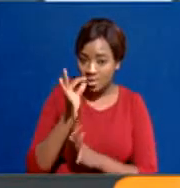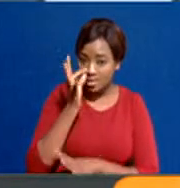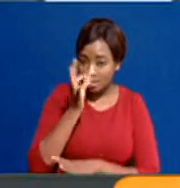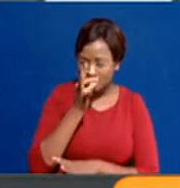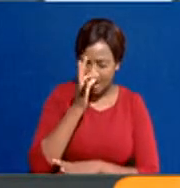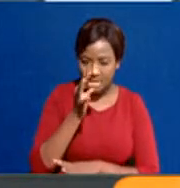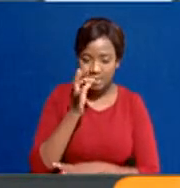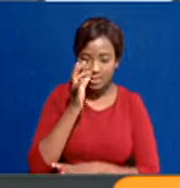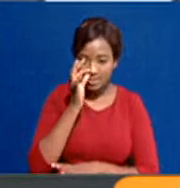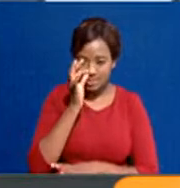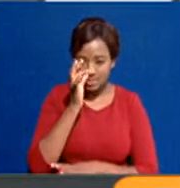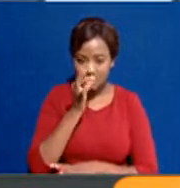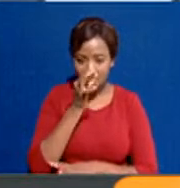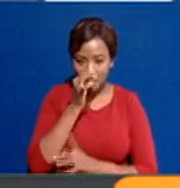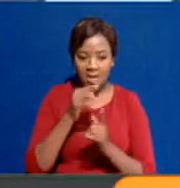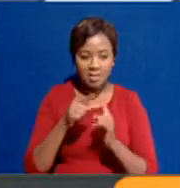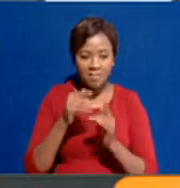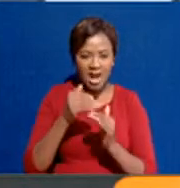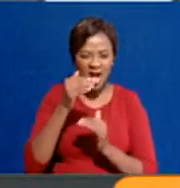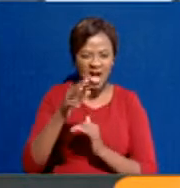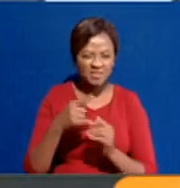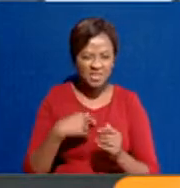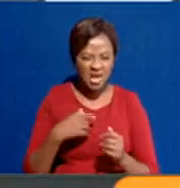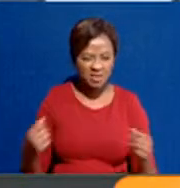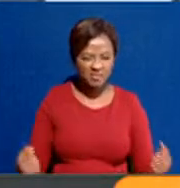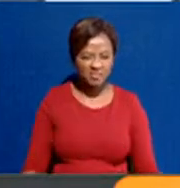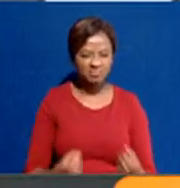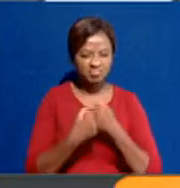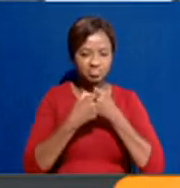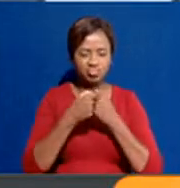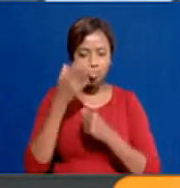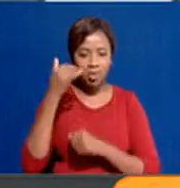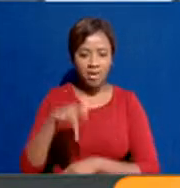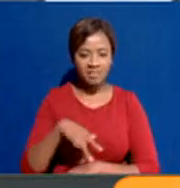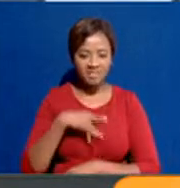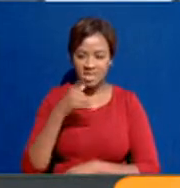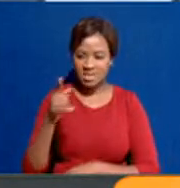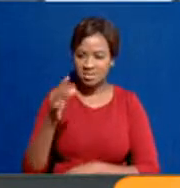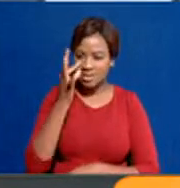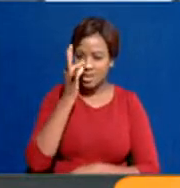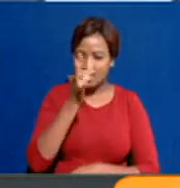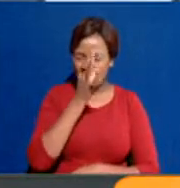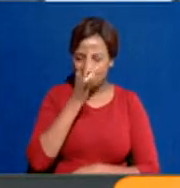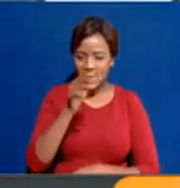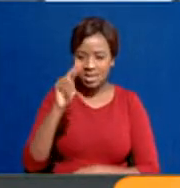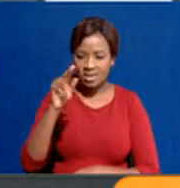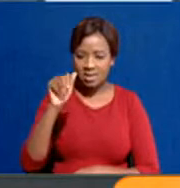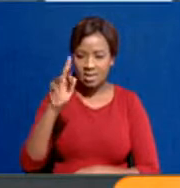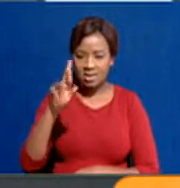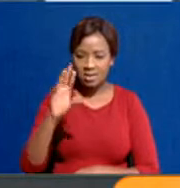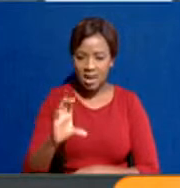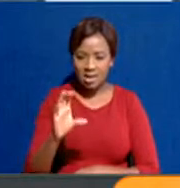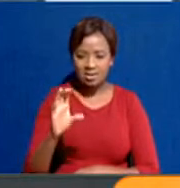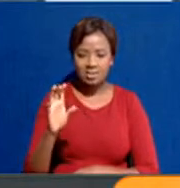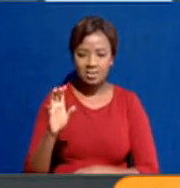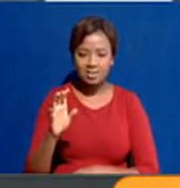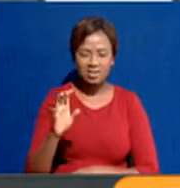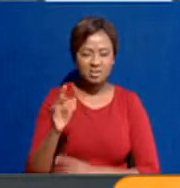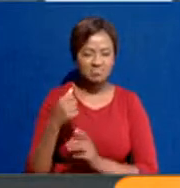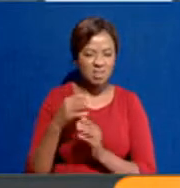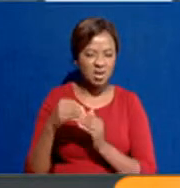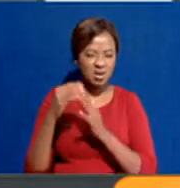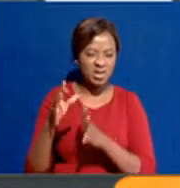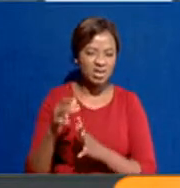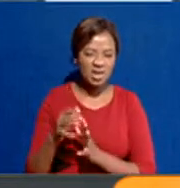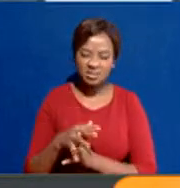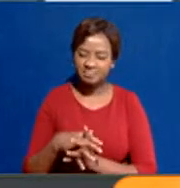standoff because they felt that NAK leader, Mwai Kibaki, did not keep his word. The MOU, that they were